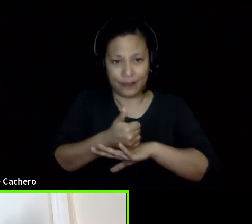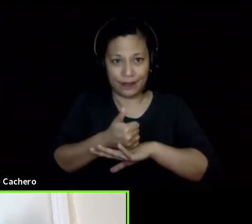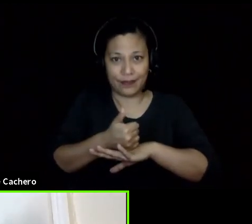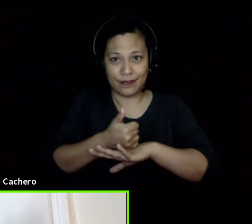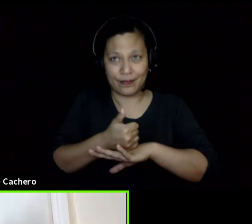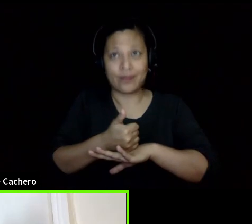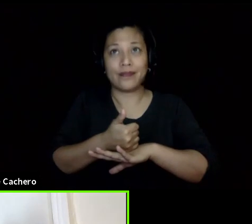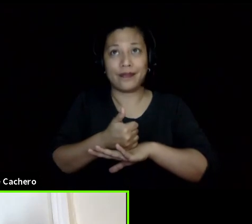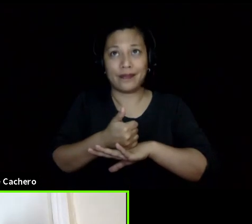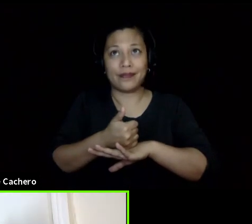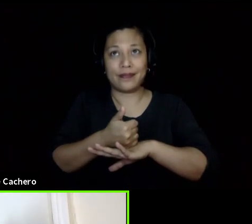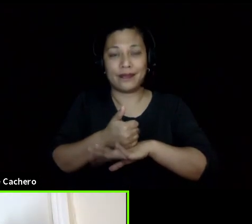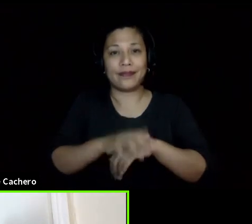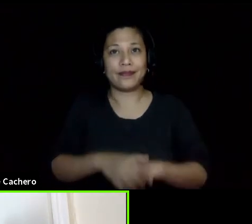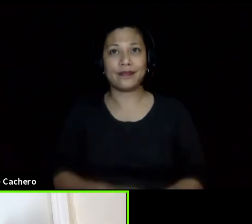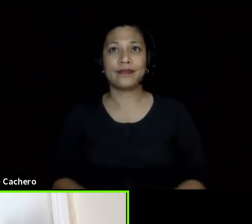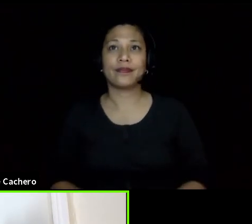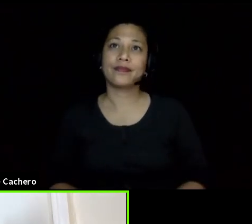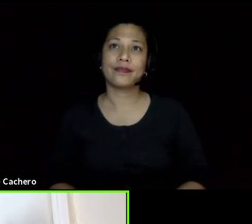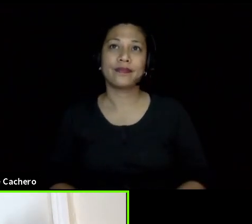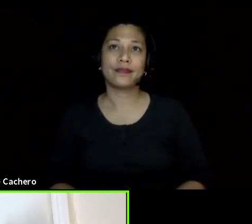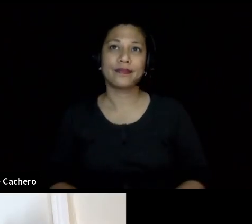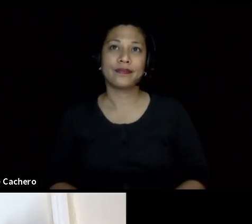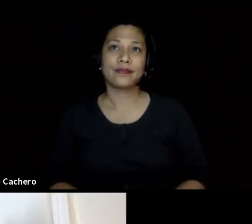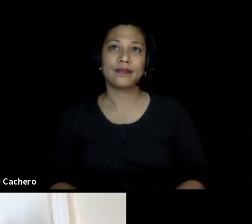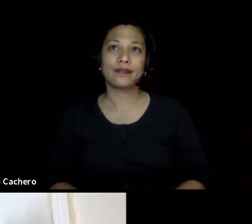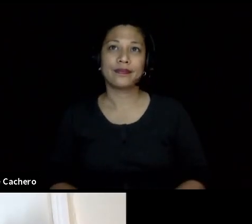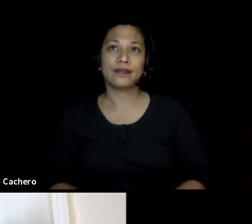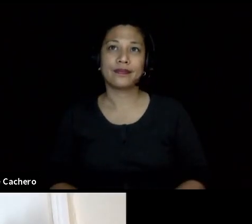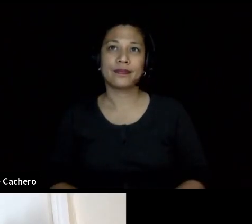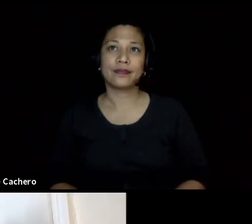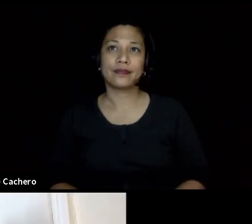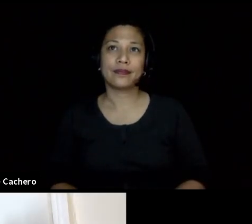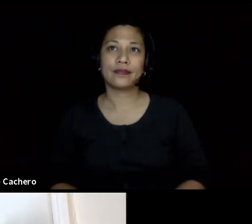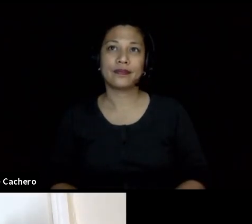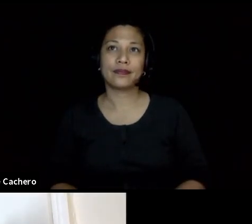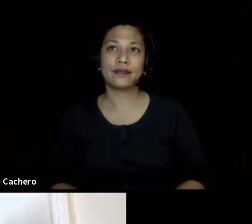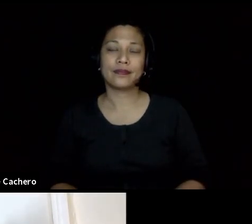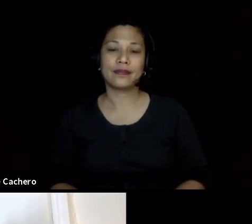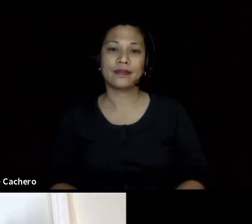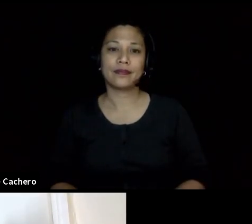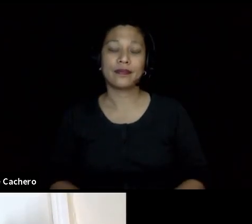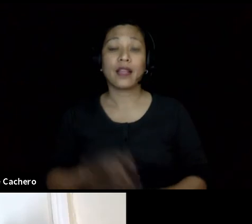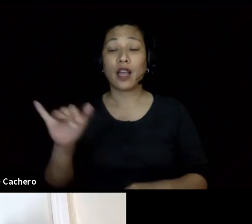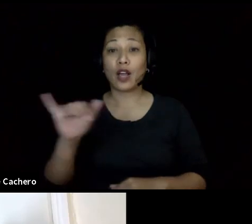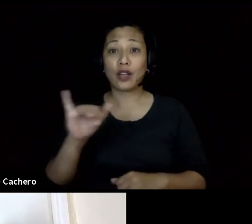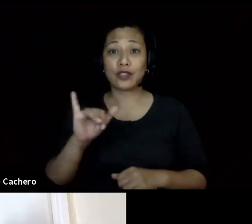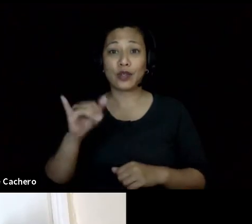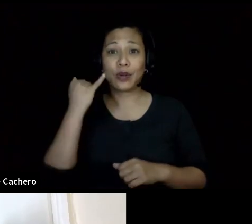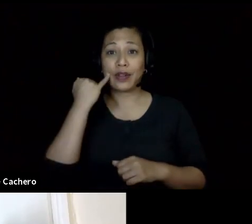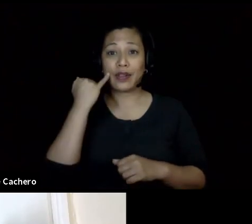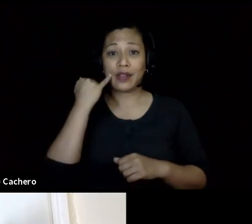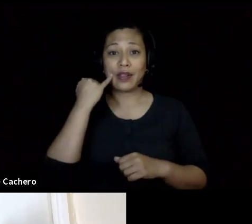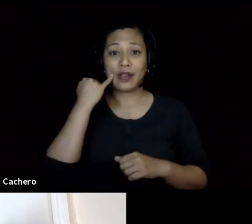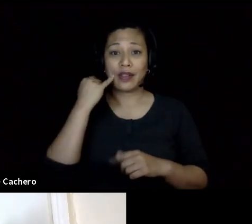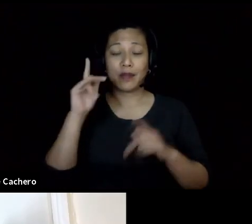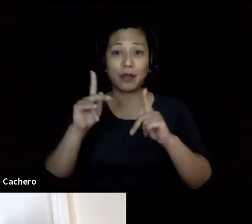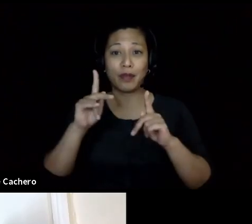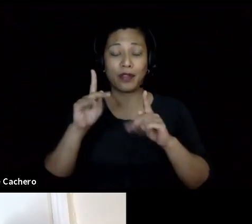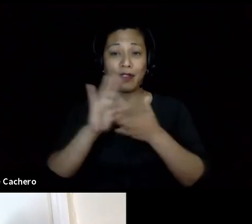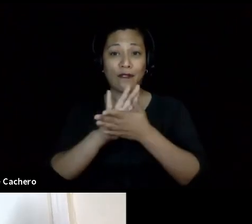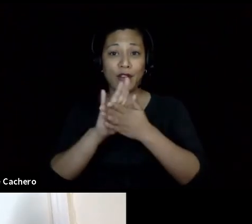join the organization. Awesome, thank you. And I invite people, if they'd like, to turn back their videos back